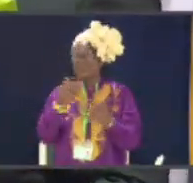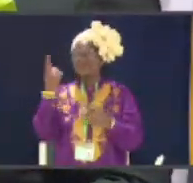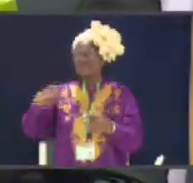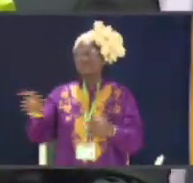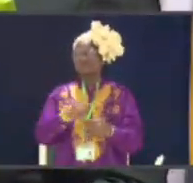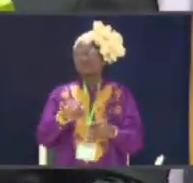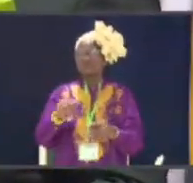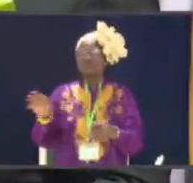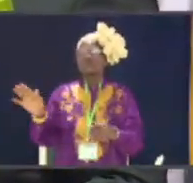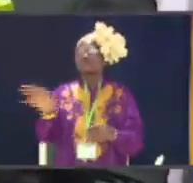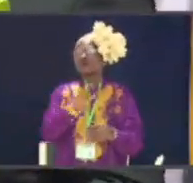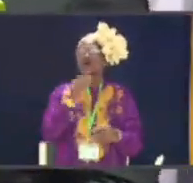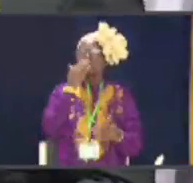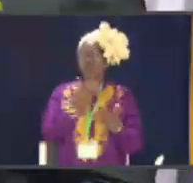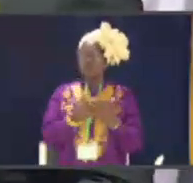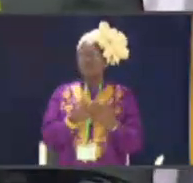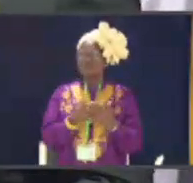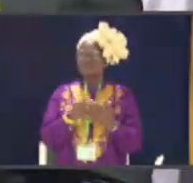Oríire yín á kalẹ́.